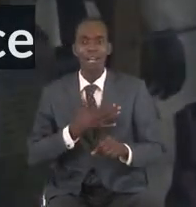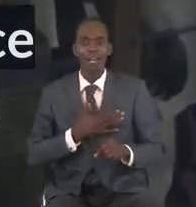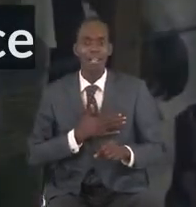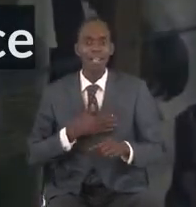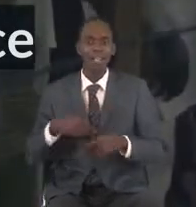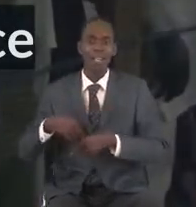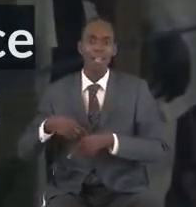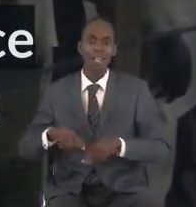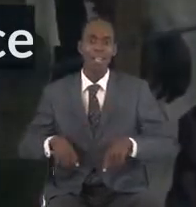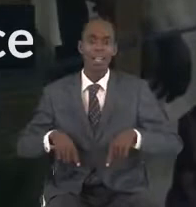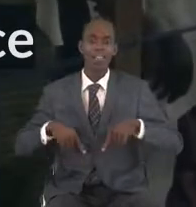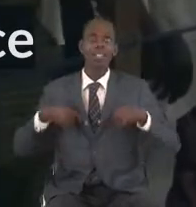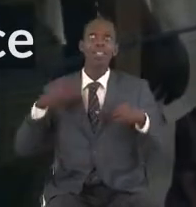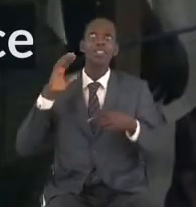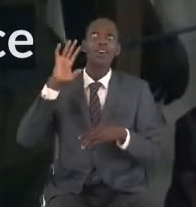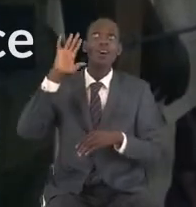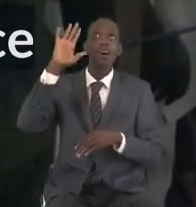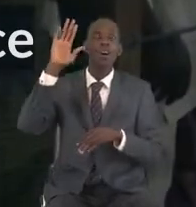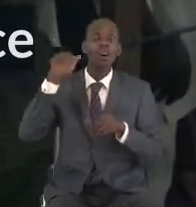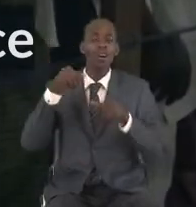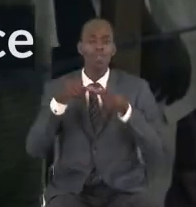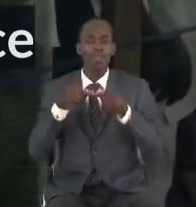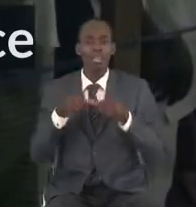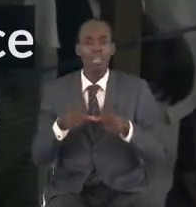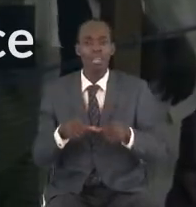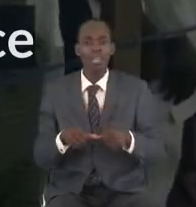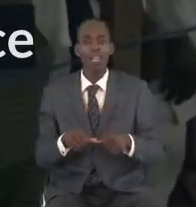my life your